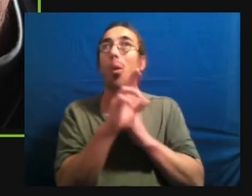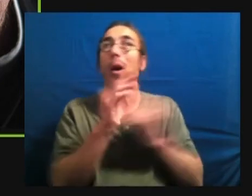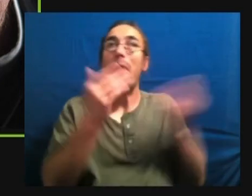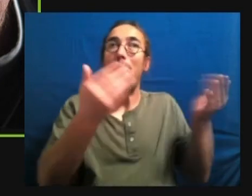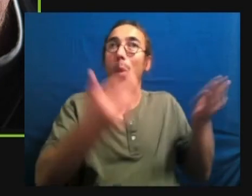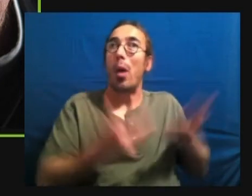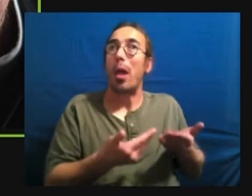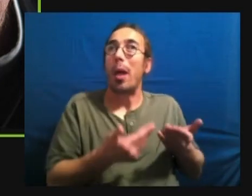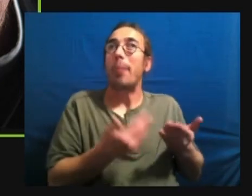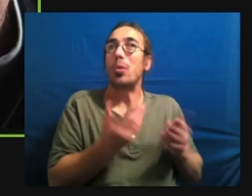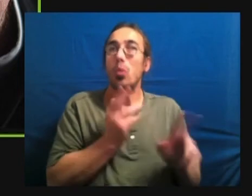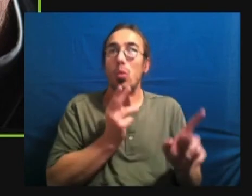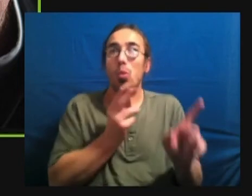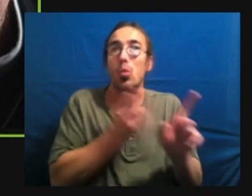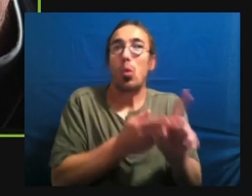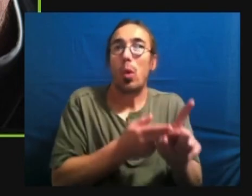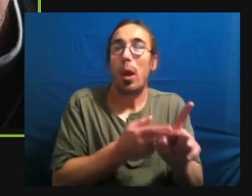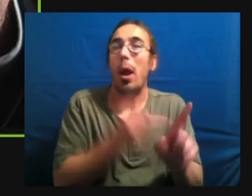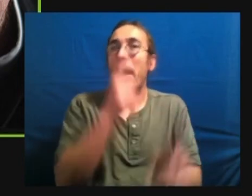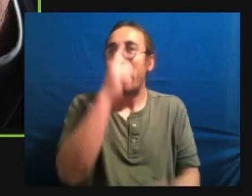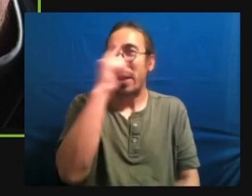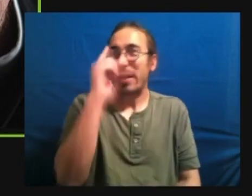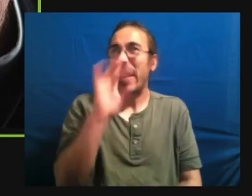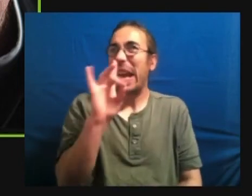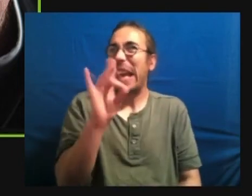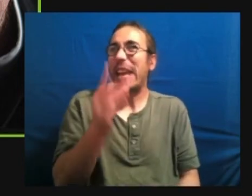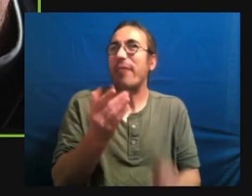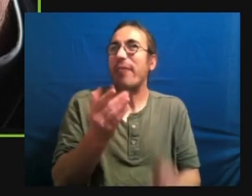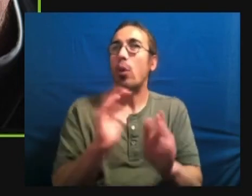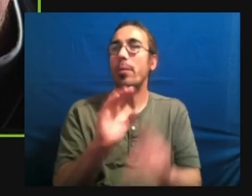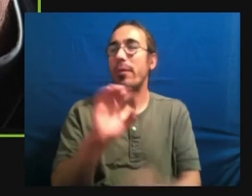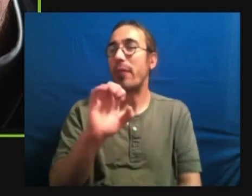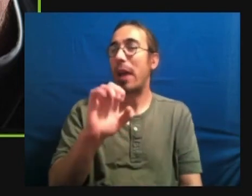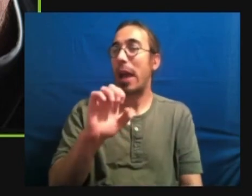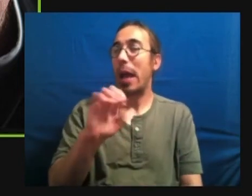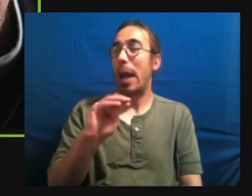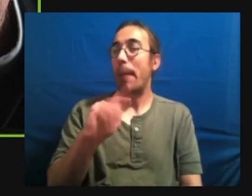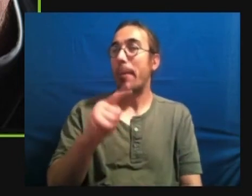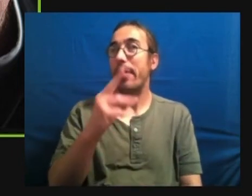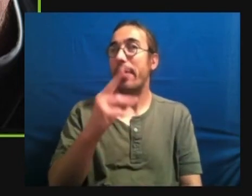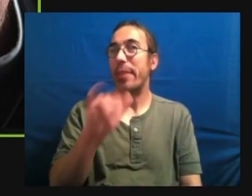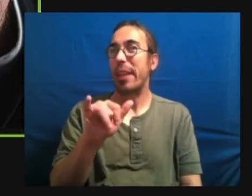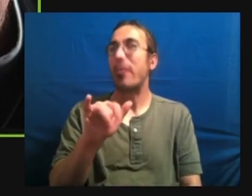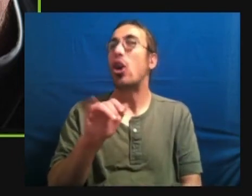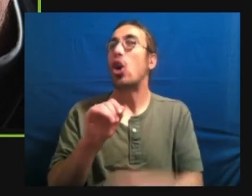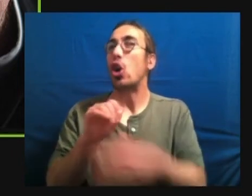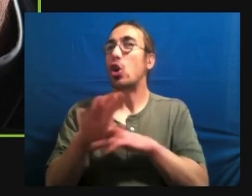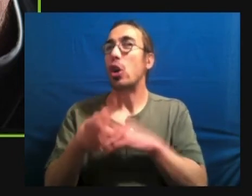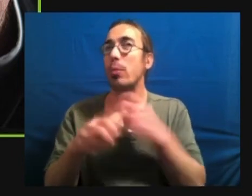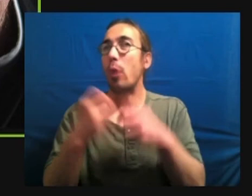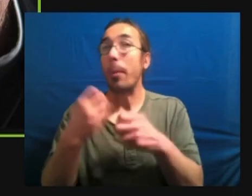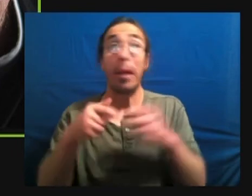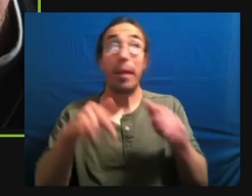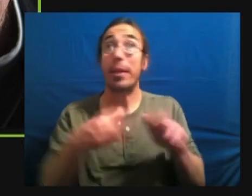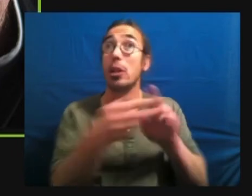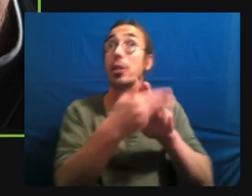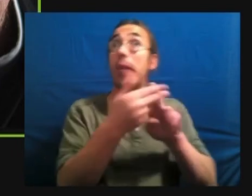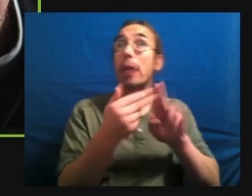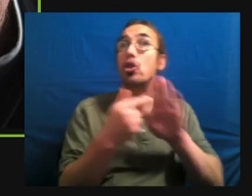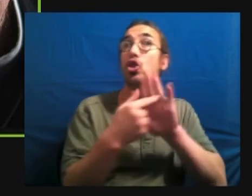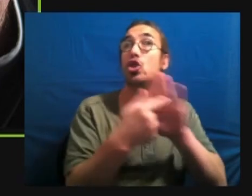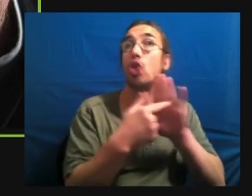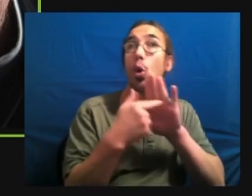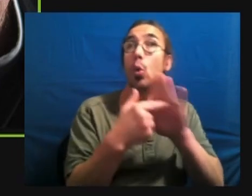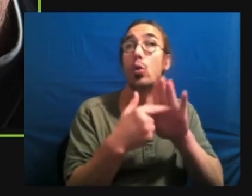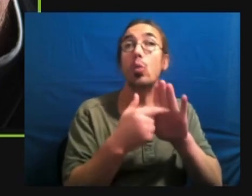empathy have caused problems for you. And I think this slide kind of addresses that. With collaborative